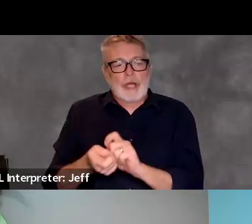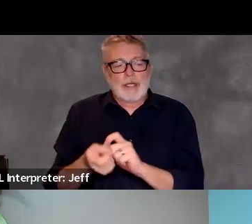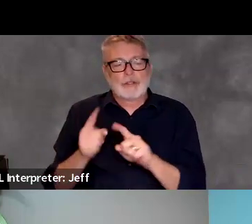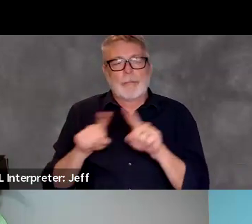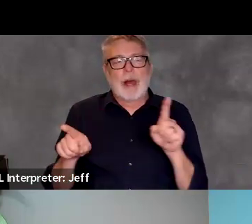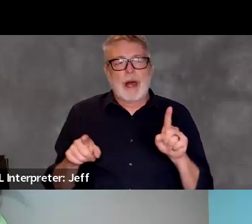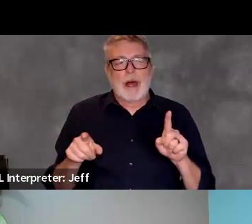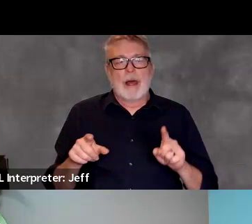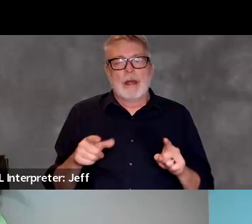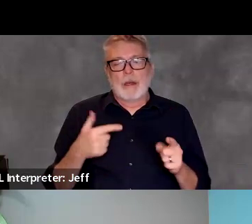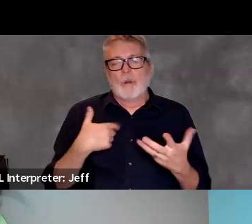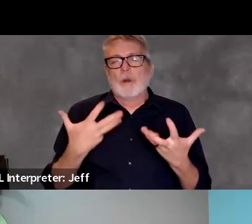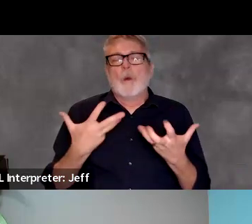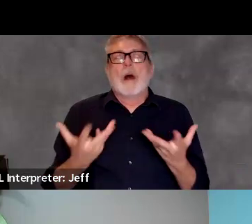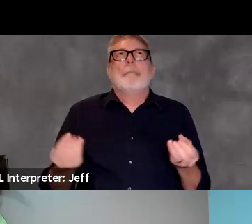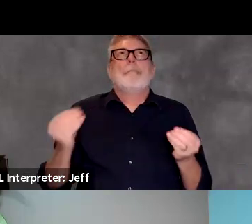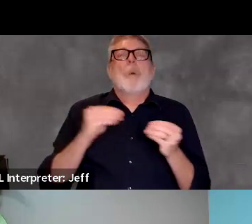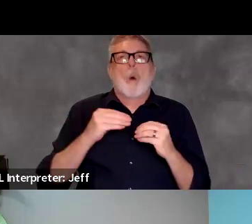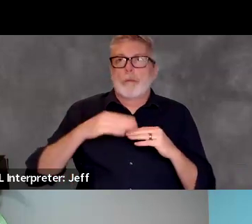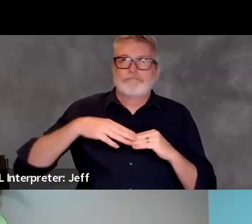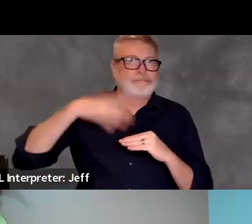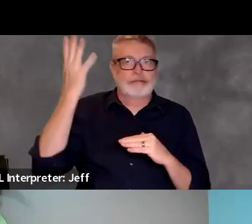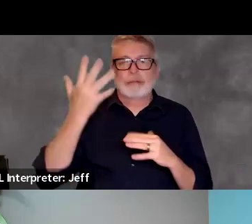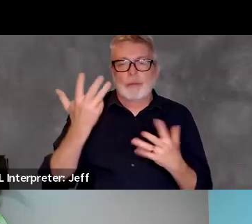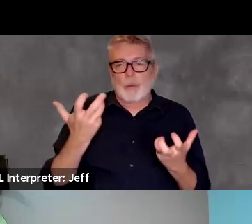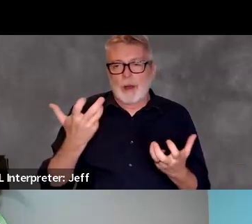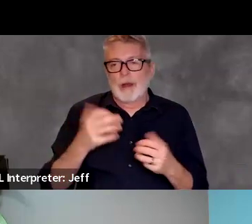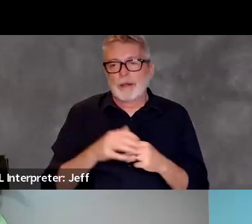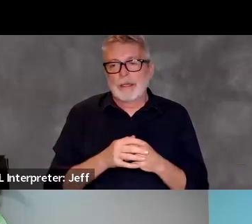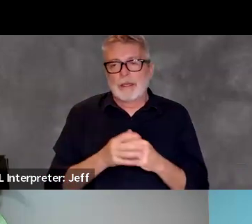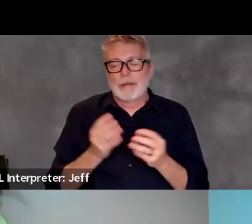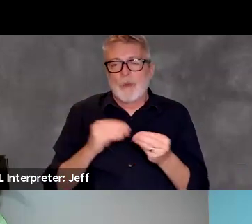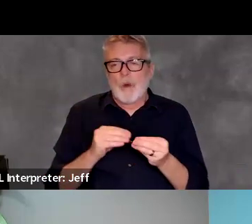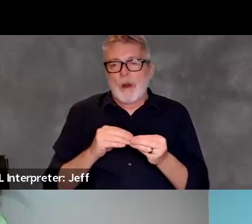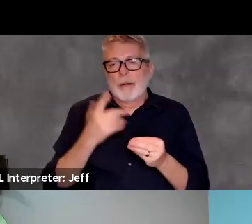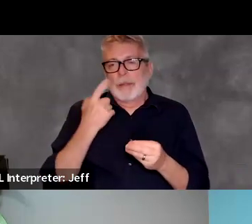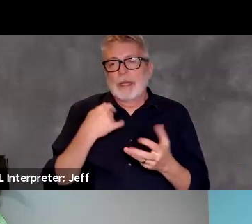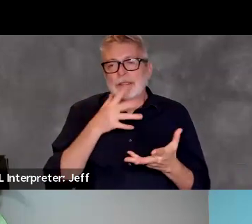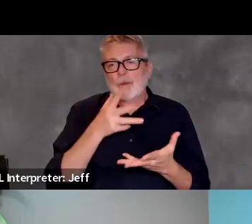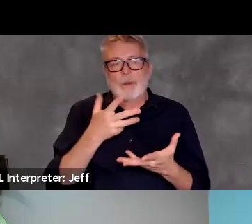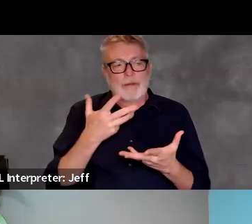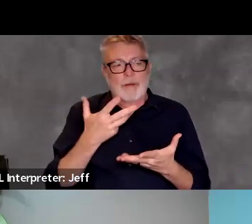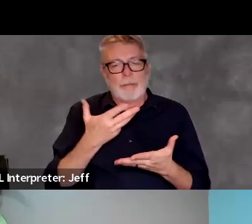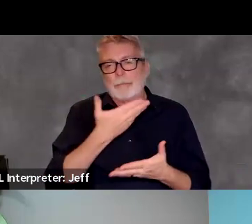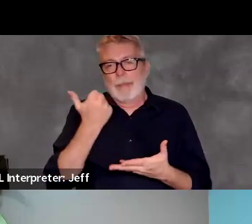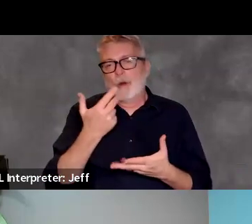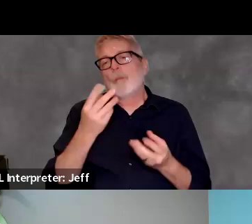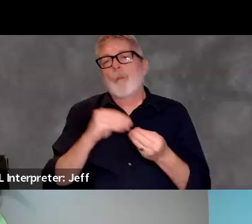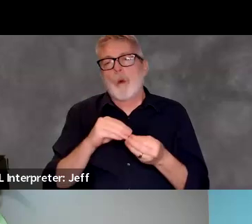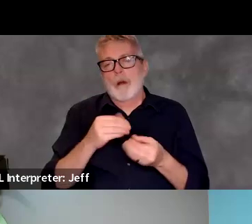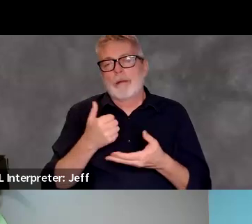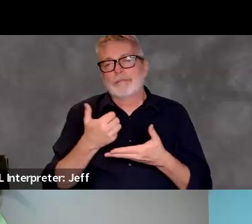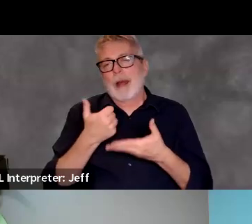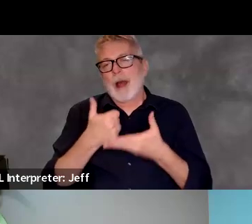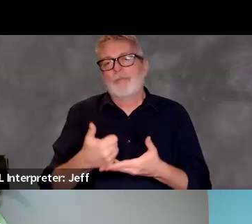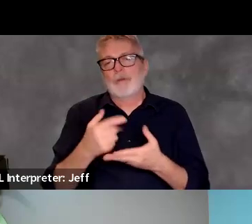we want so much more. Of course, we want more. Or we'd like to see more because it would make a bigger impact for more people